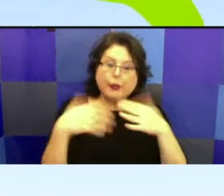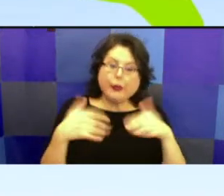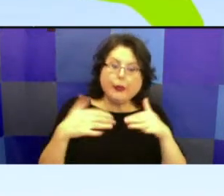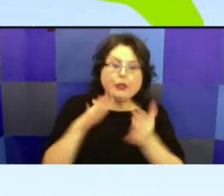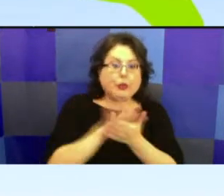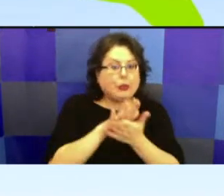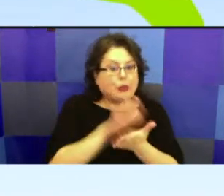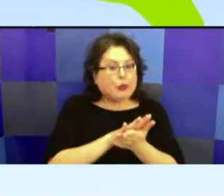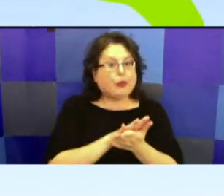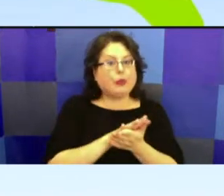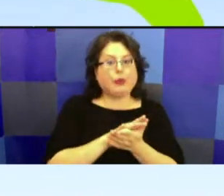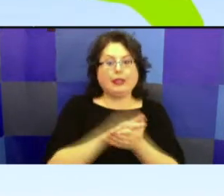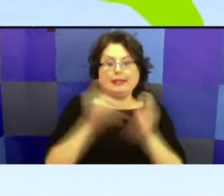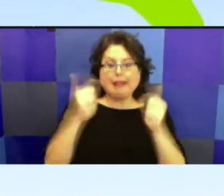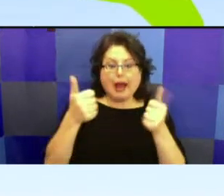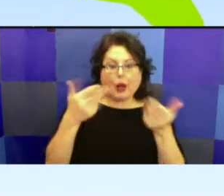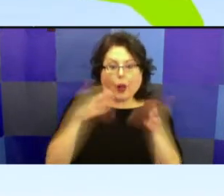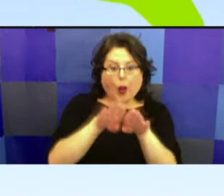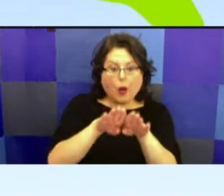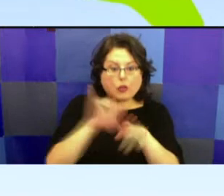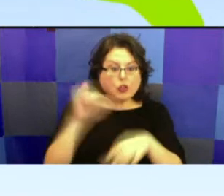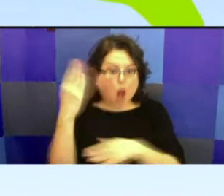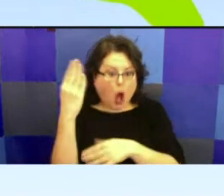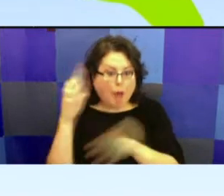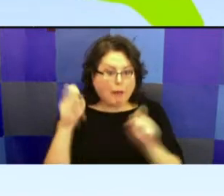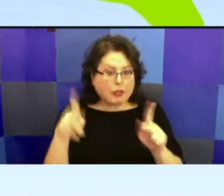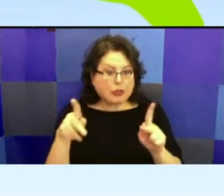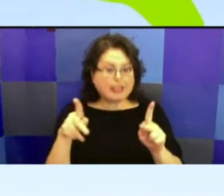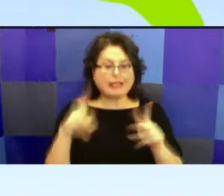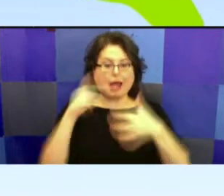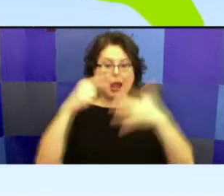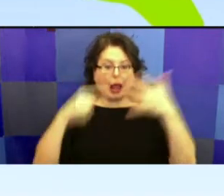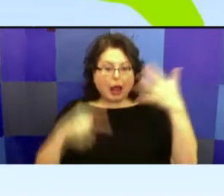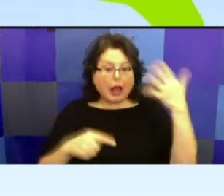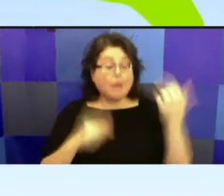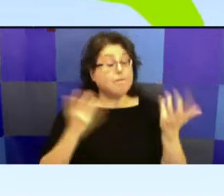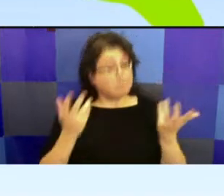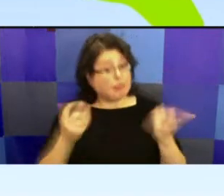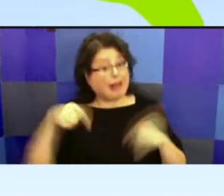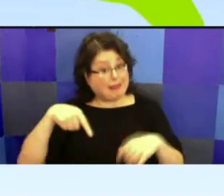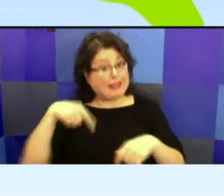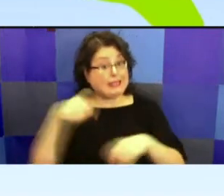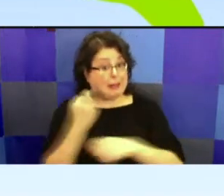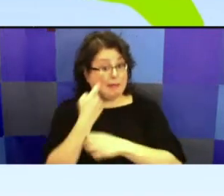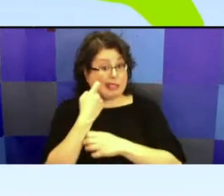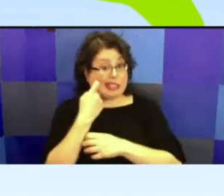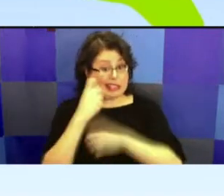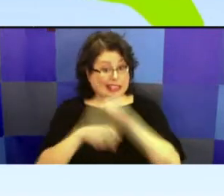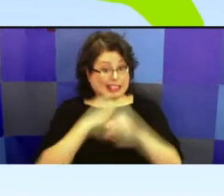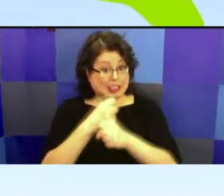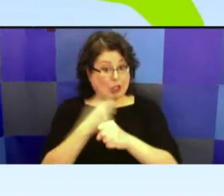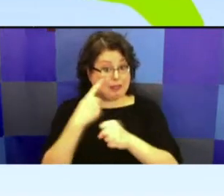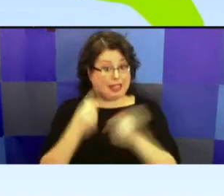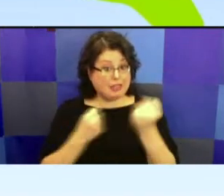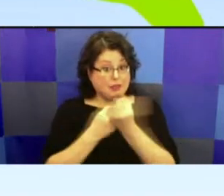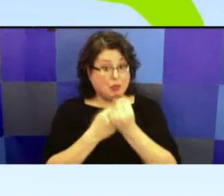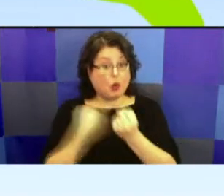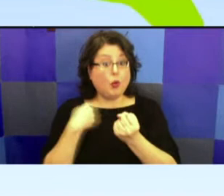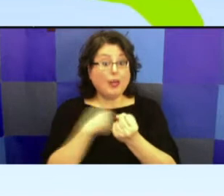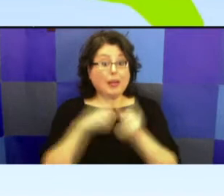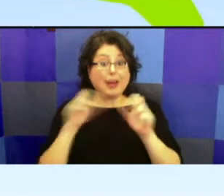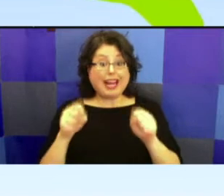school, with the sudden closing of job opportunities, et cetera. And so this past year, again, because of support, we were able to give